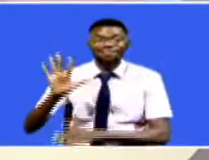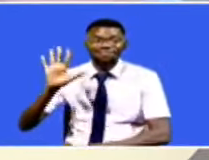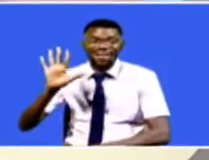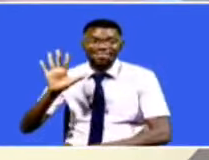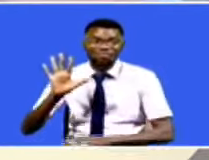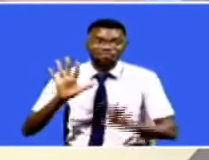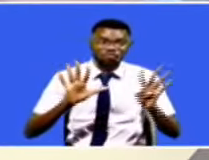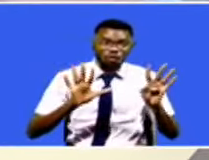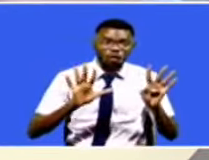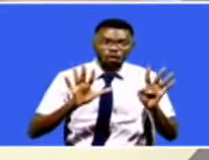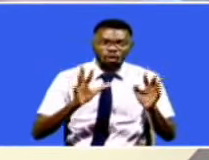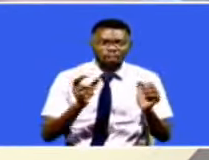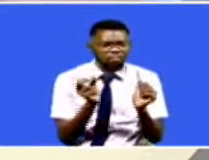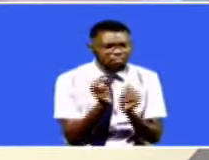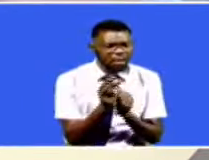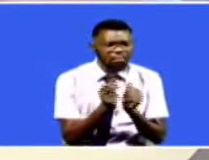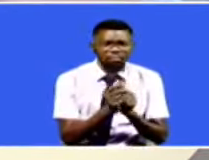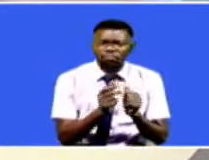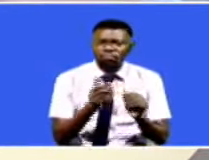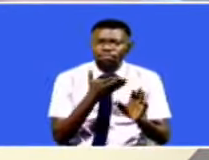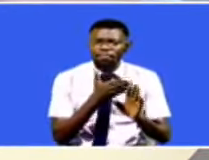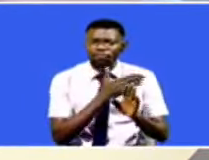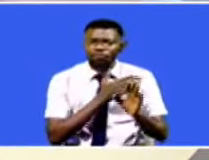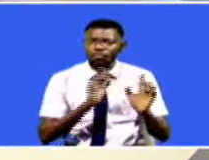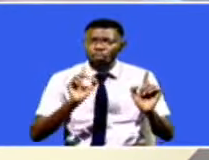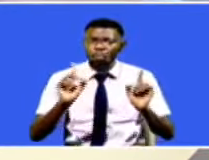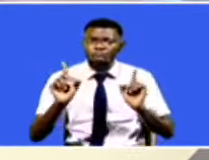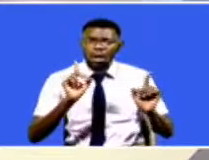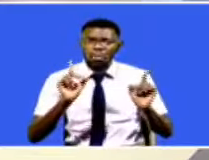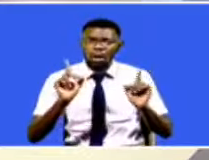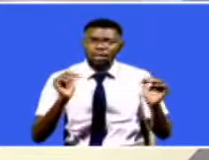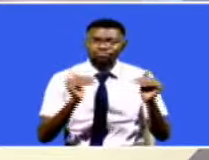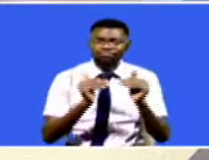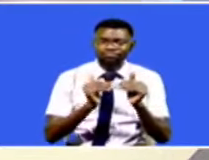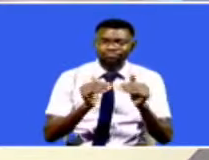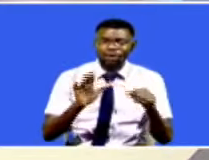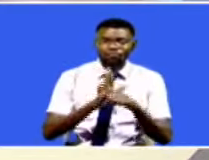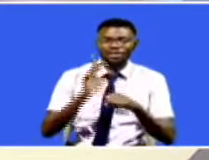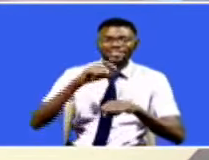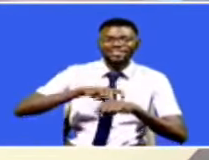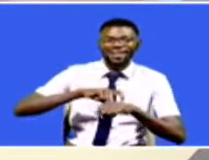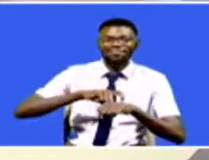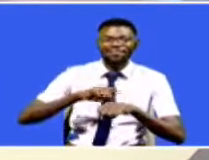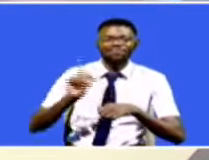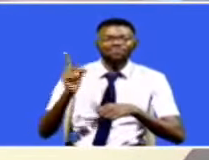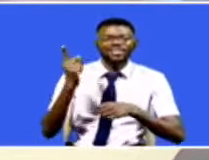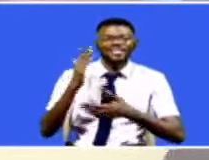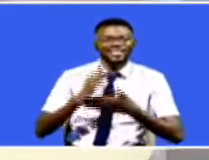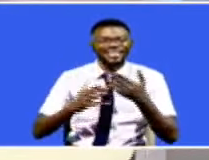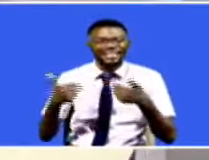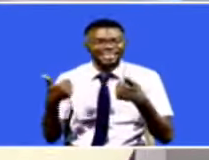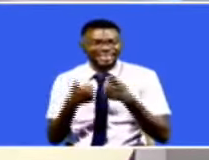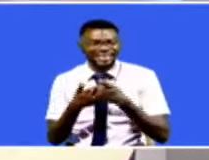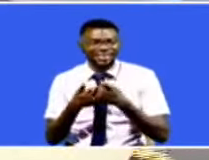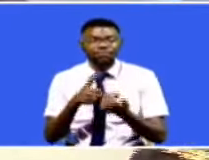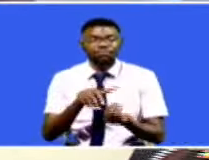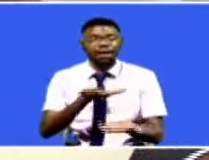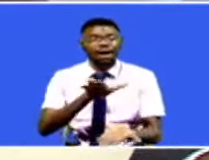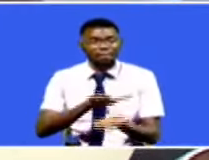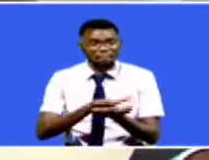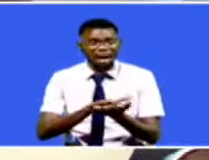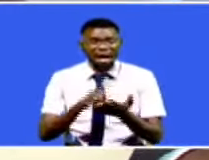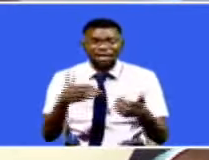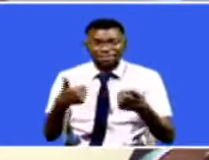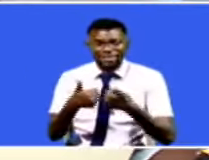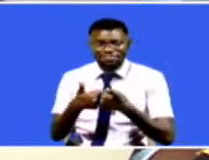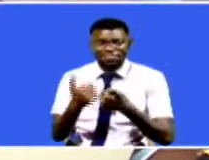on penalties after a 1-1 draw at full-time in the first semi-final. So the Interbank games held today,